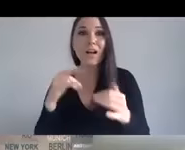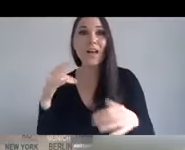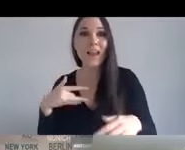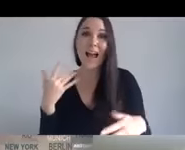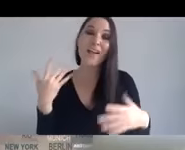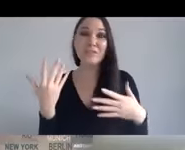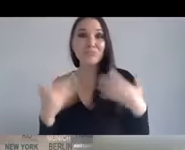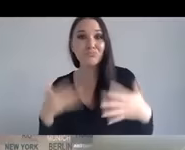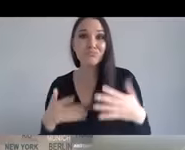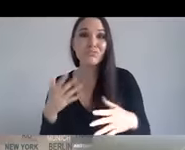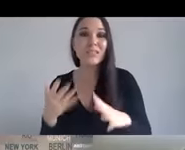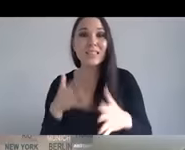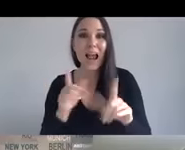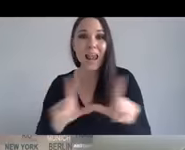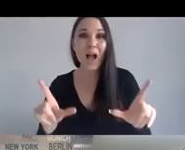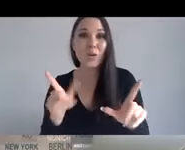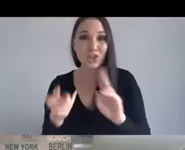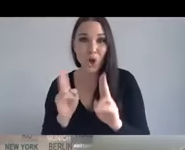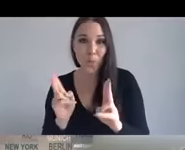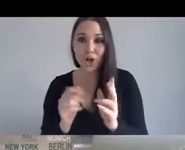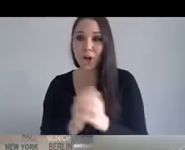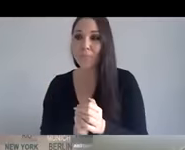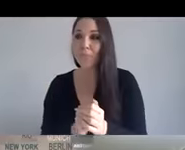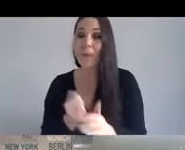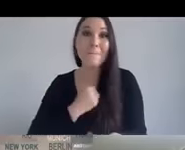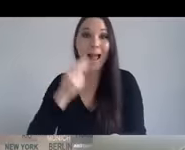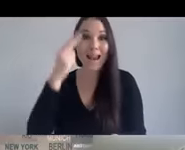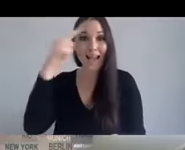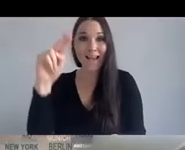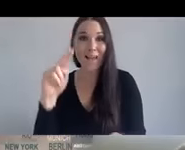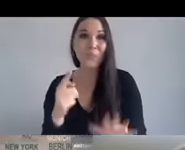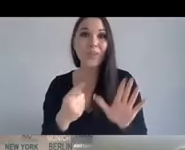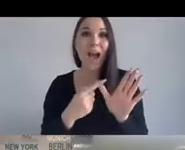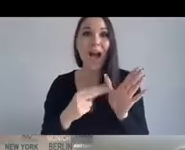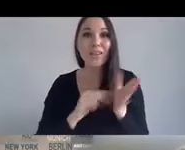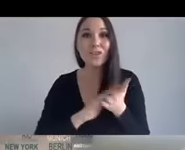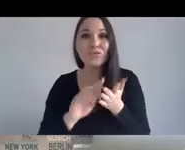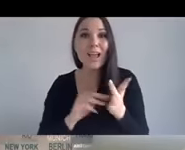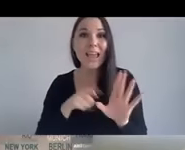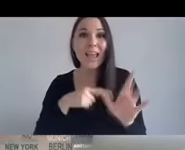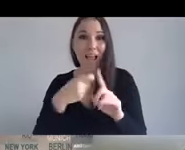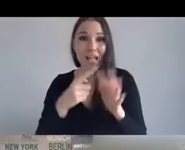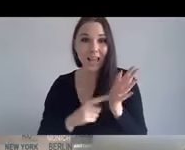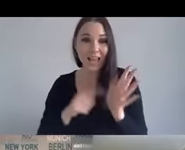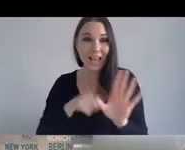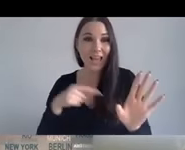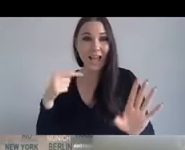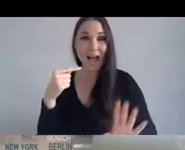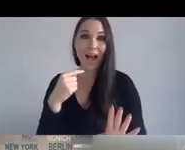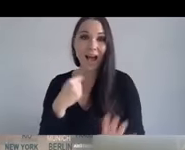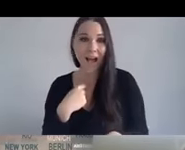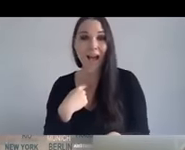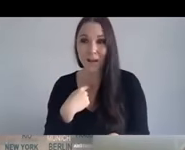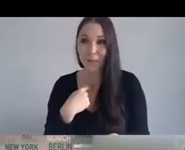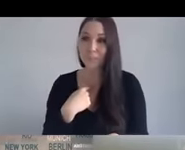sign language interpreter. My name is Anthony Kelly, and I'm a principal recruitment consultant for computer vision with Trust and